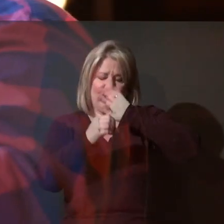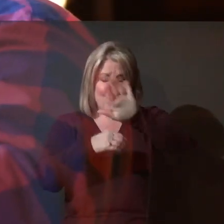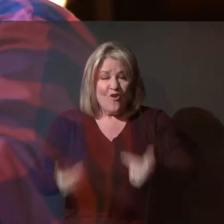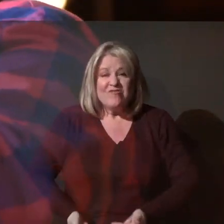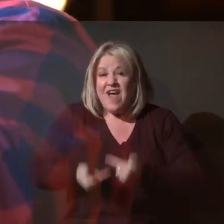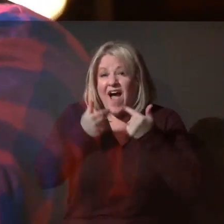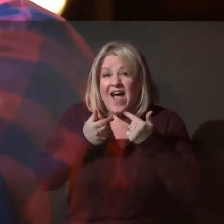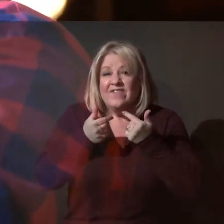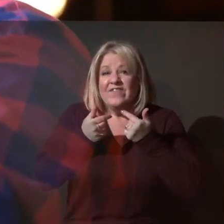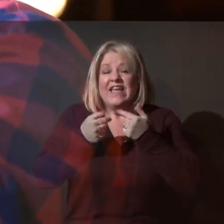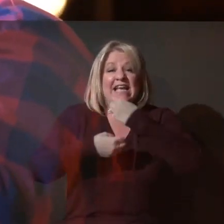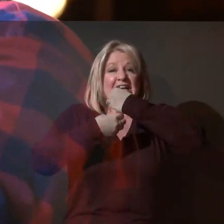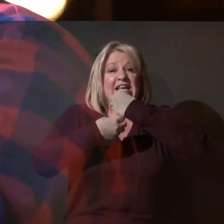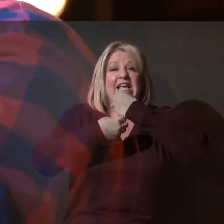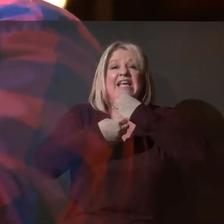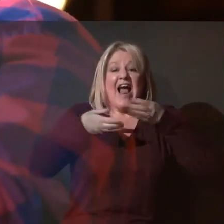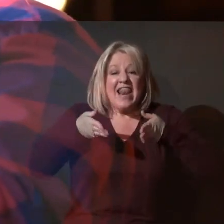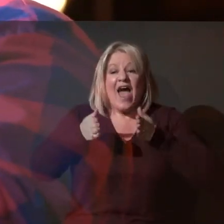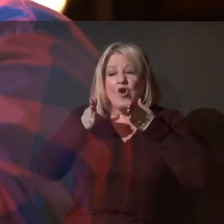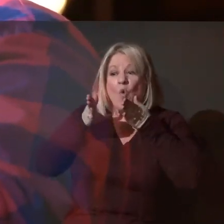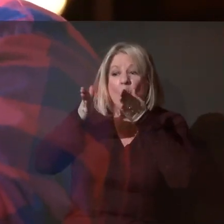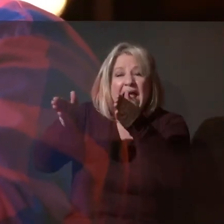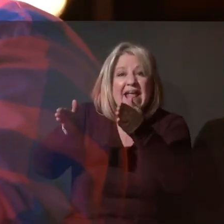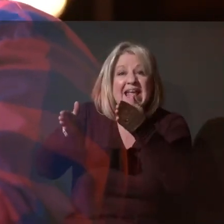life this morning, how he's made a way when there seemed no way.